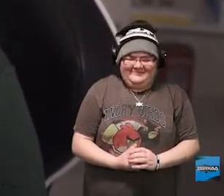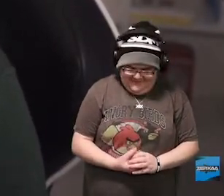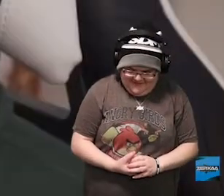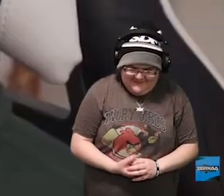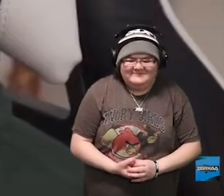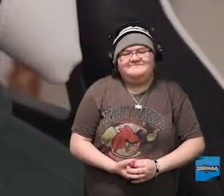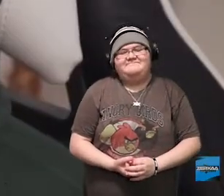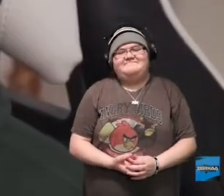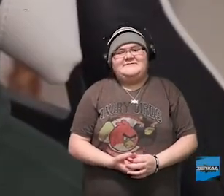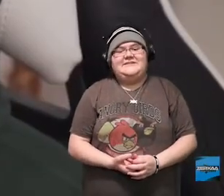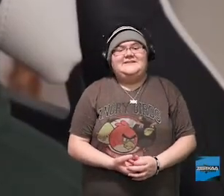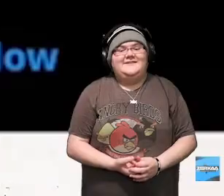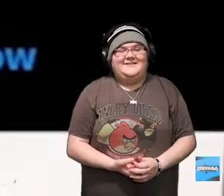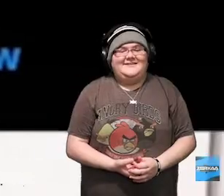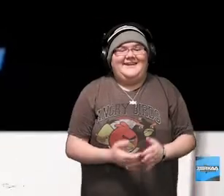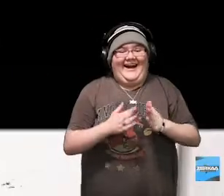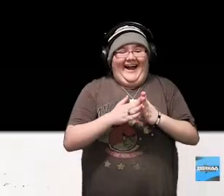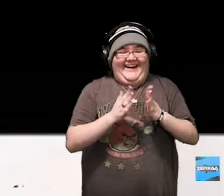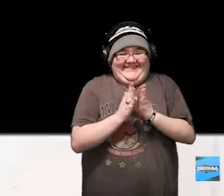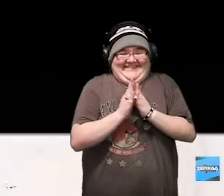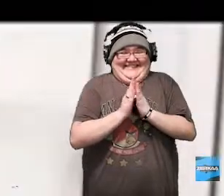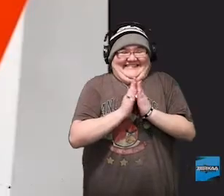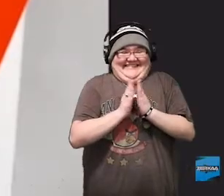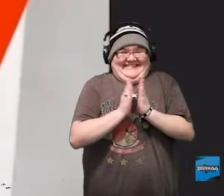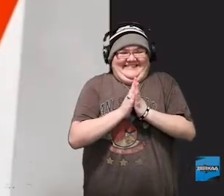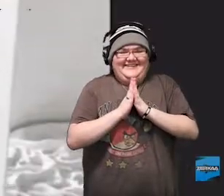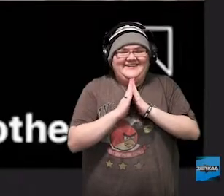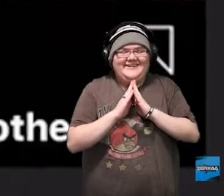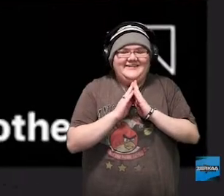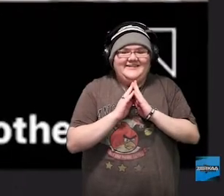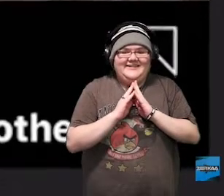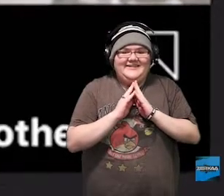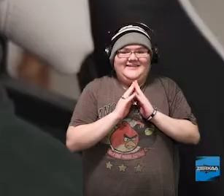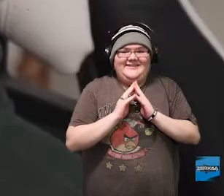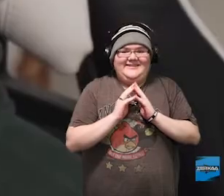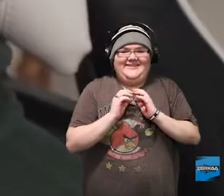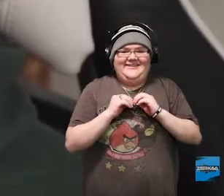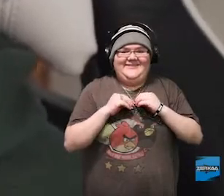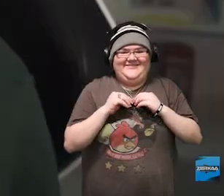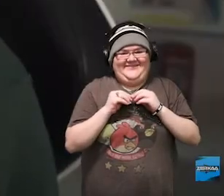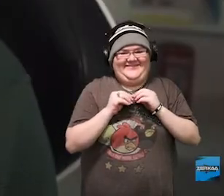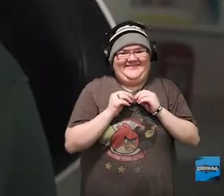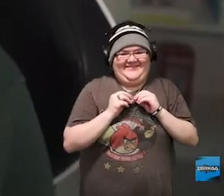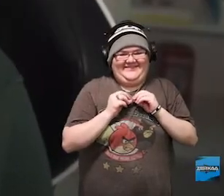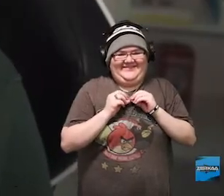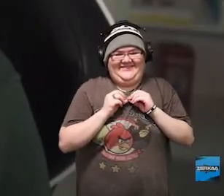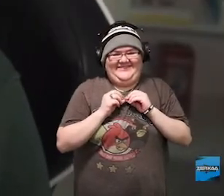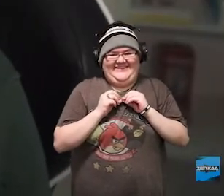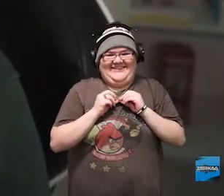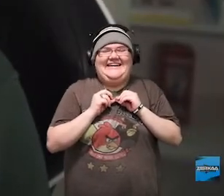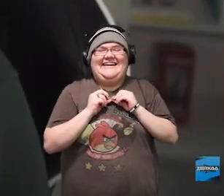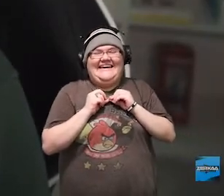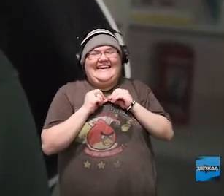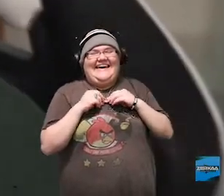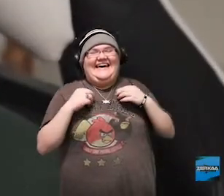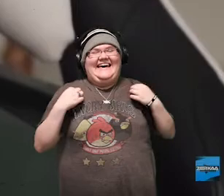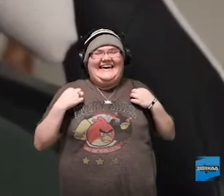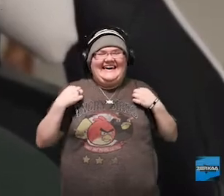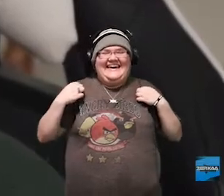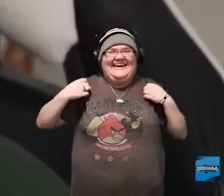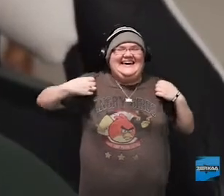So, hopefully soon. Bears moving a bit mad, you know? Rosie Lewitt. Oh. Bears, I got you, bro.